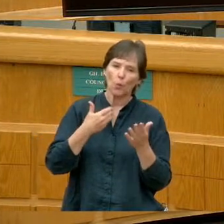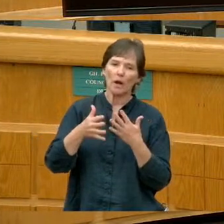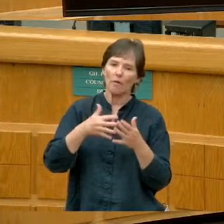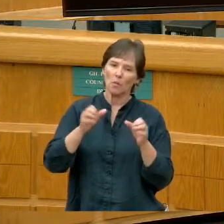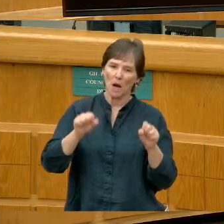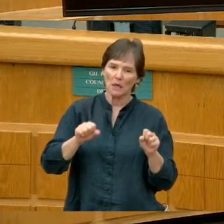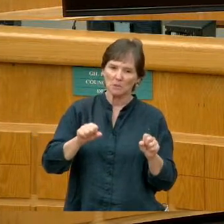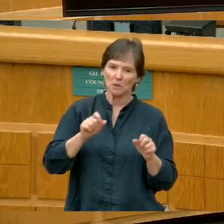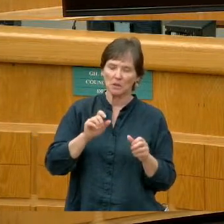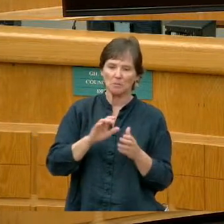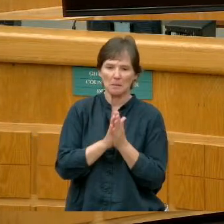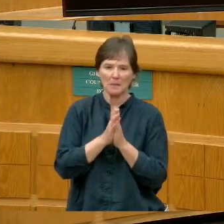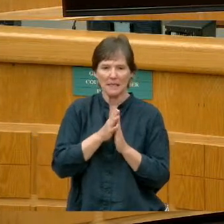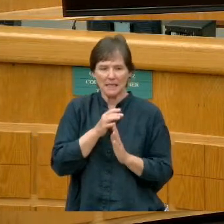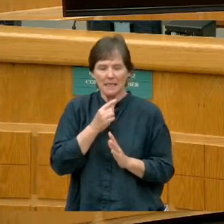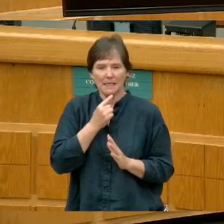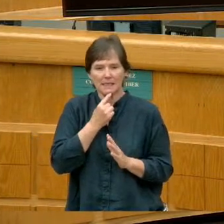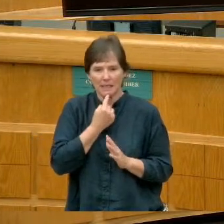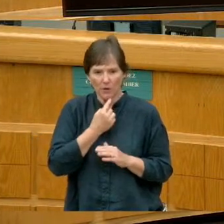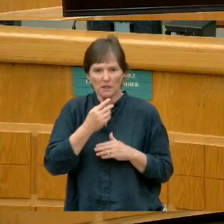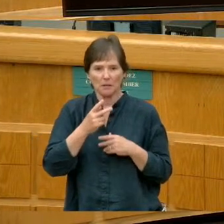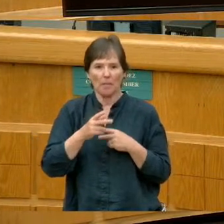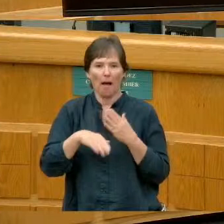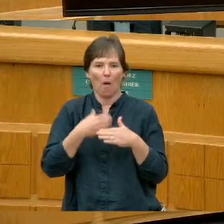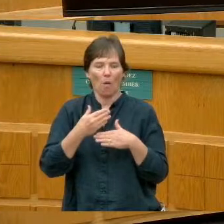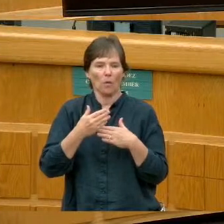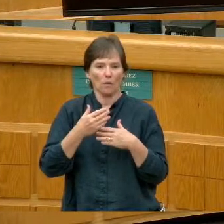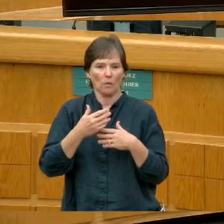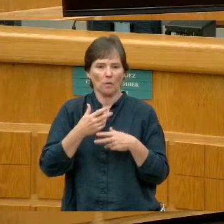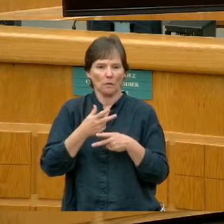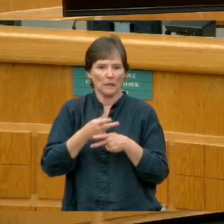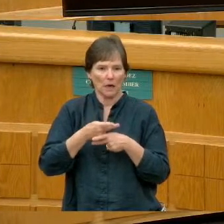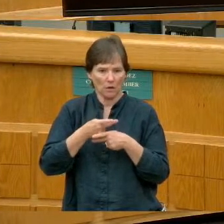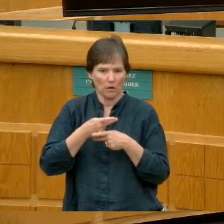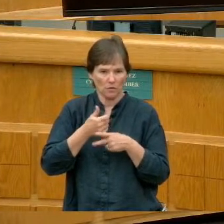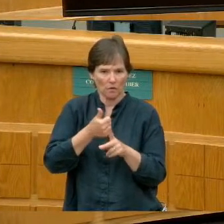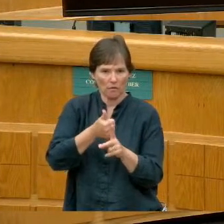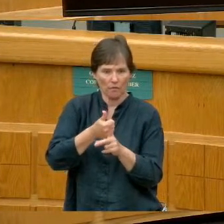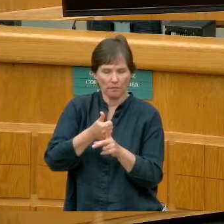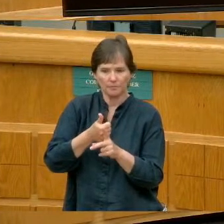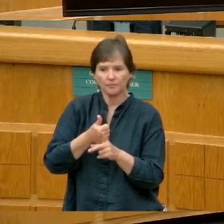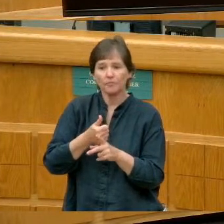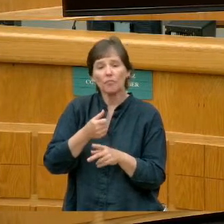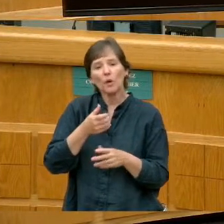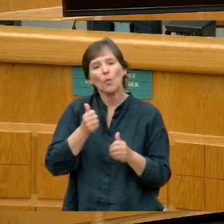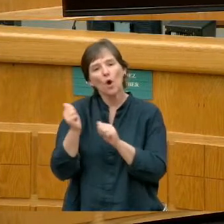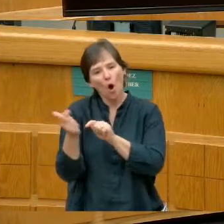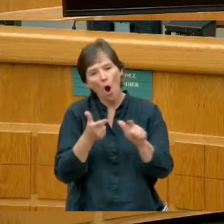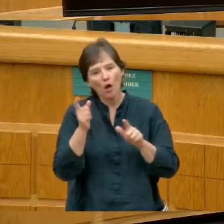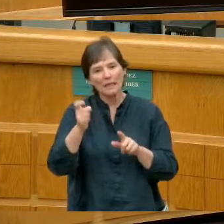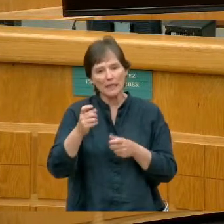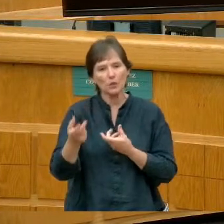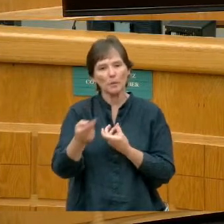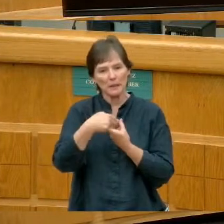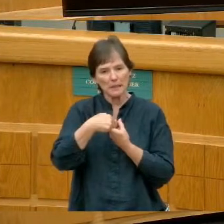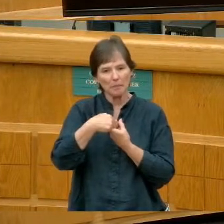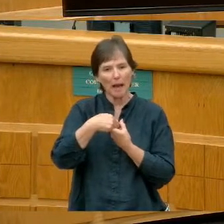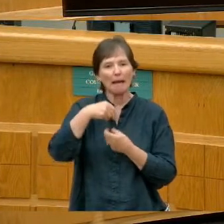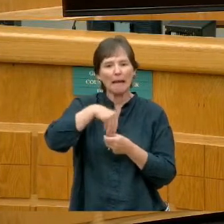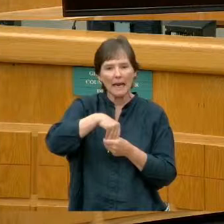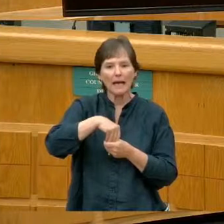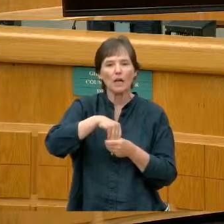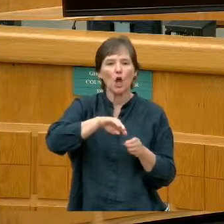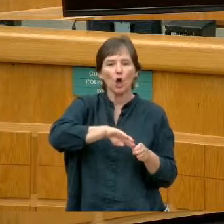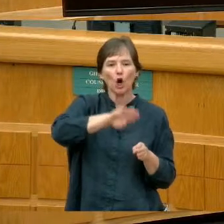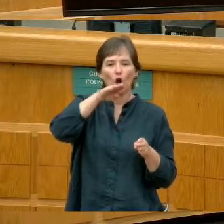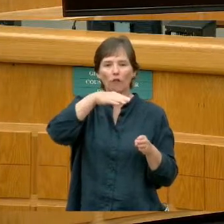I know that we can all raise the bar together so that we can make sure that we can flatten that curve and give us back that additional